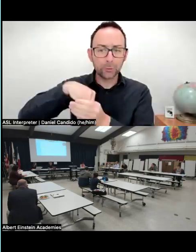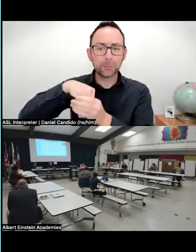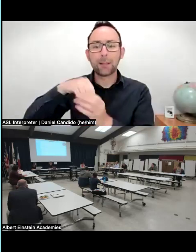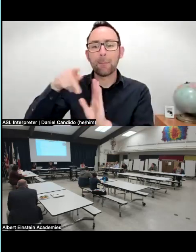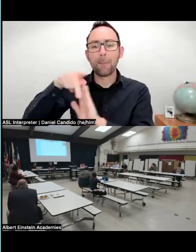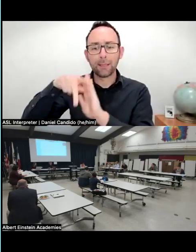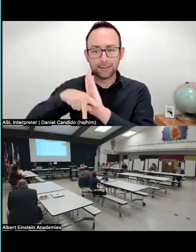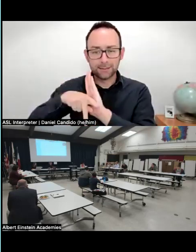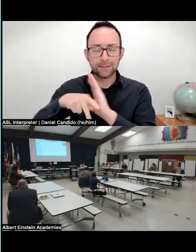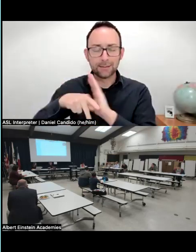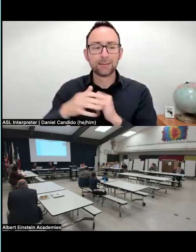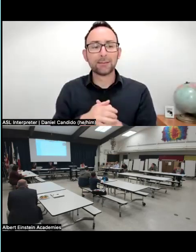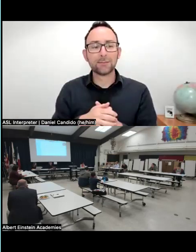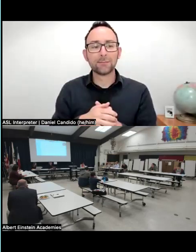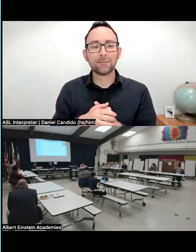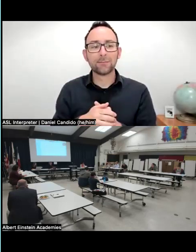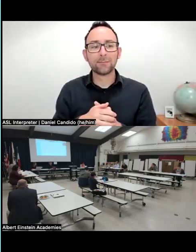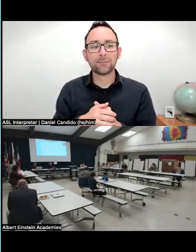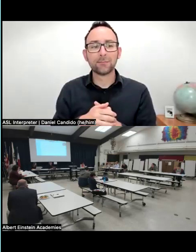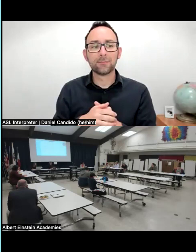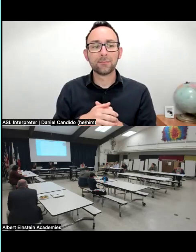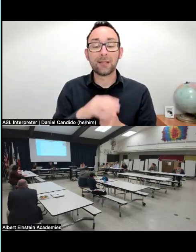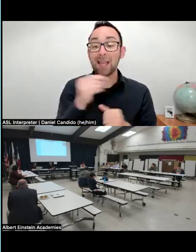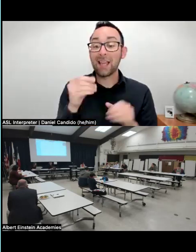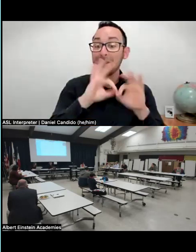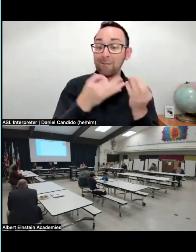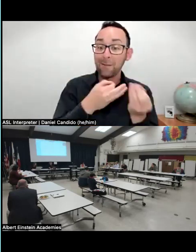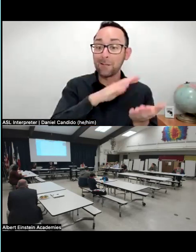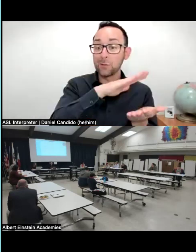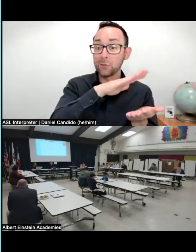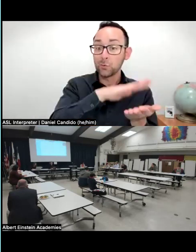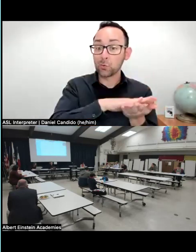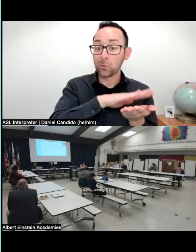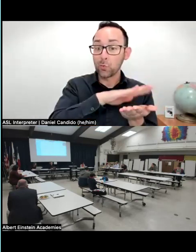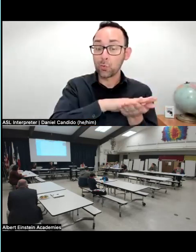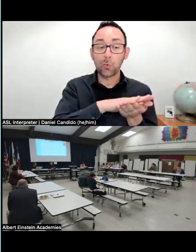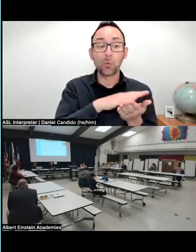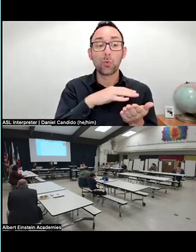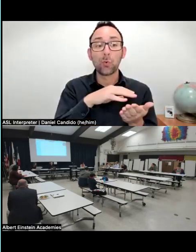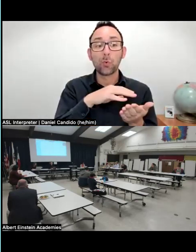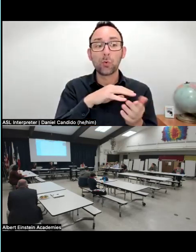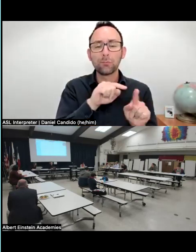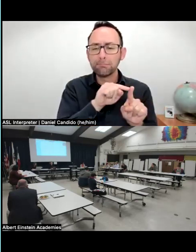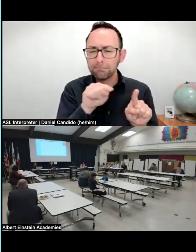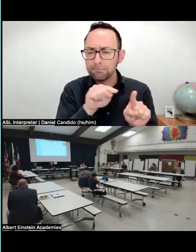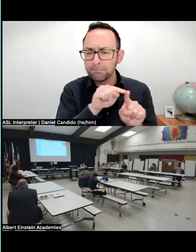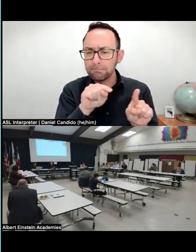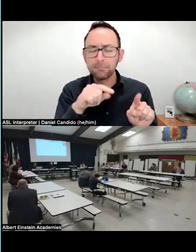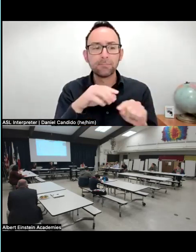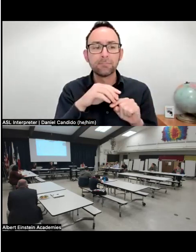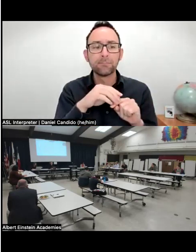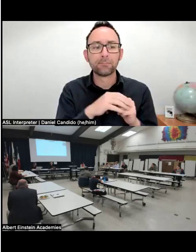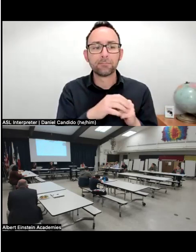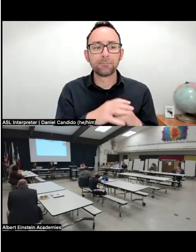policy and family and school compact. That's my thoughts. We don't want to see that.